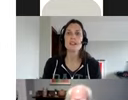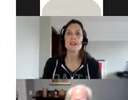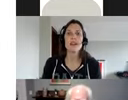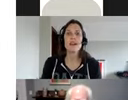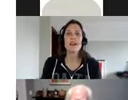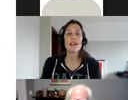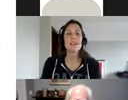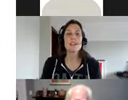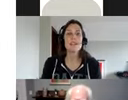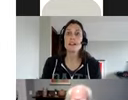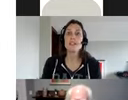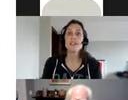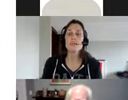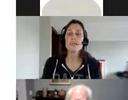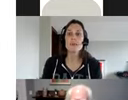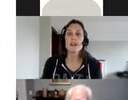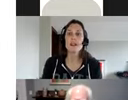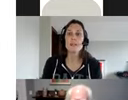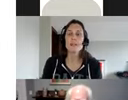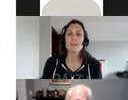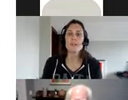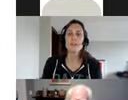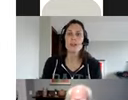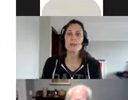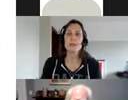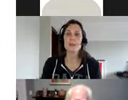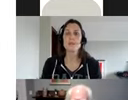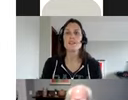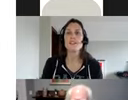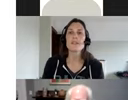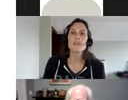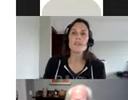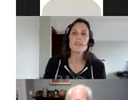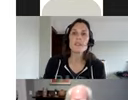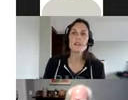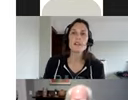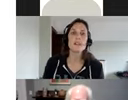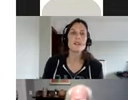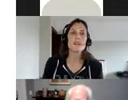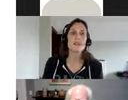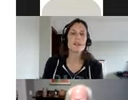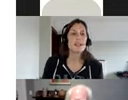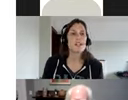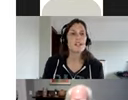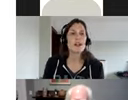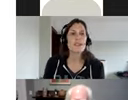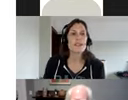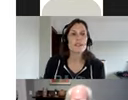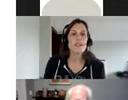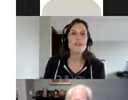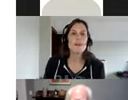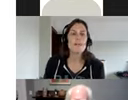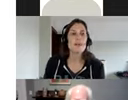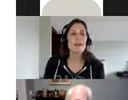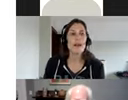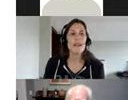distances. And this is a nice example that I picked up from a professor at the University of Zurich a few years ago. She caught this in